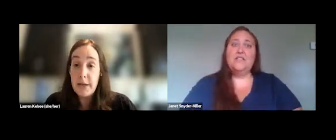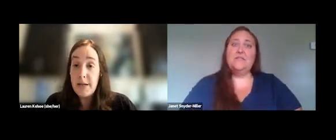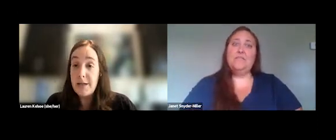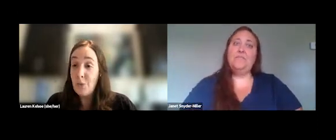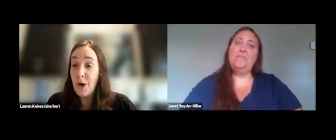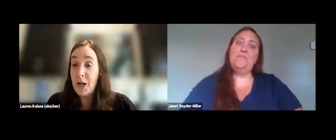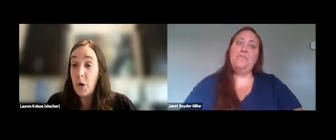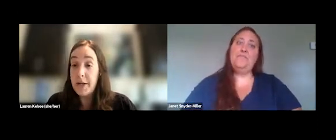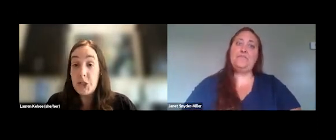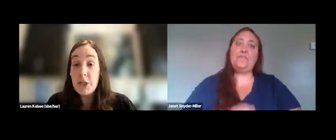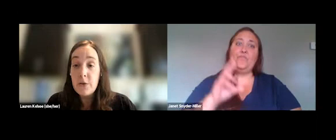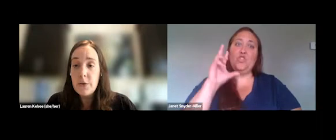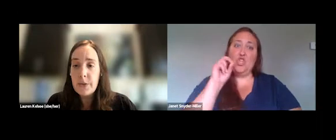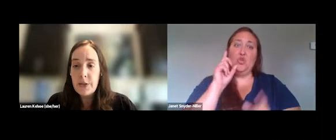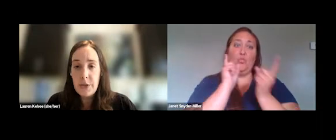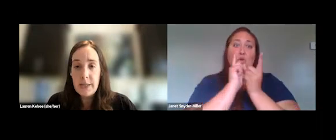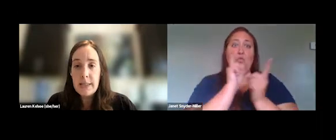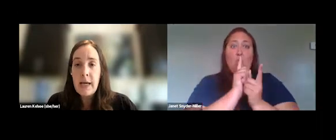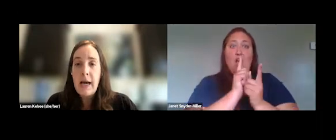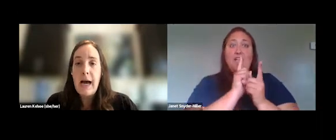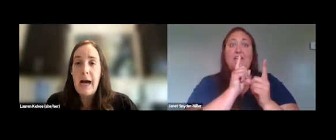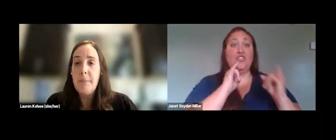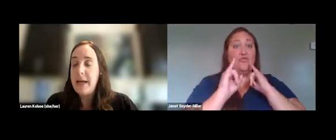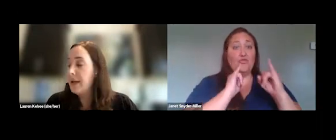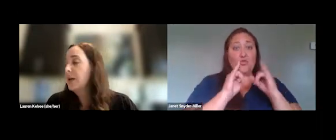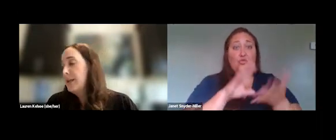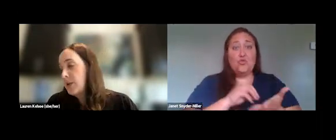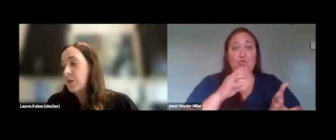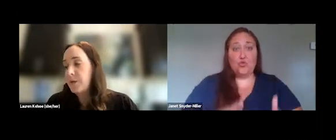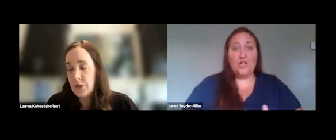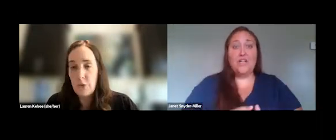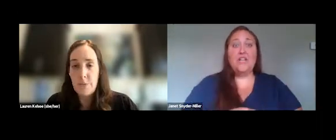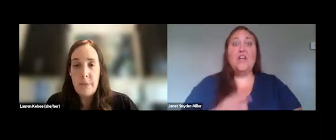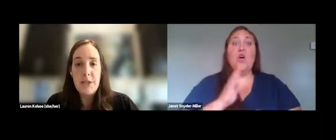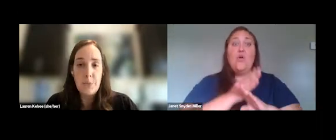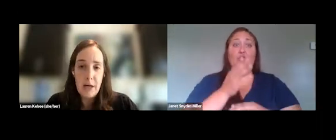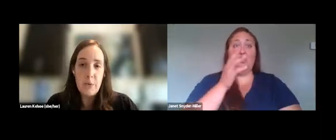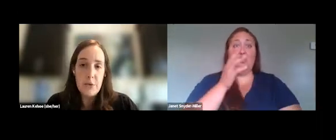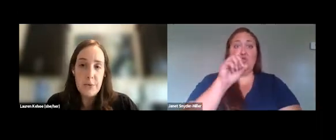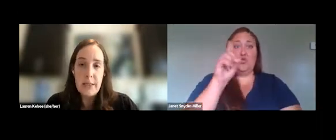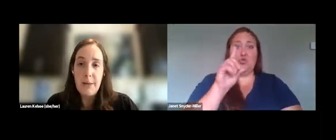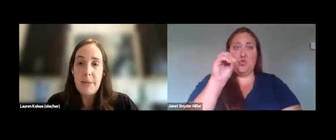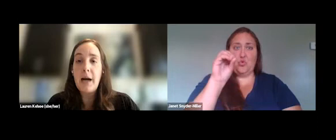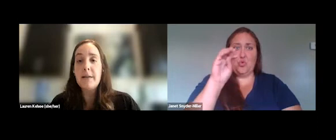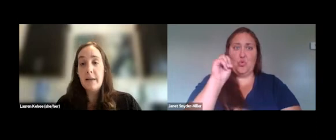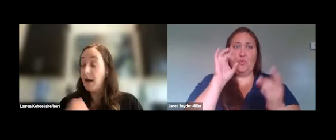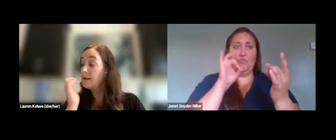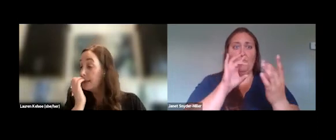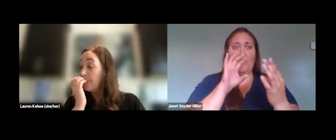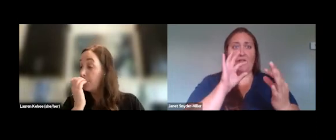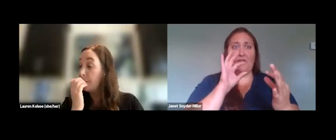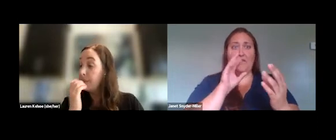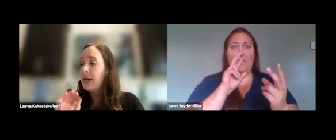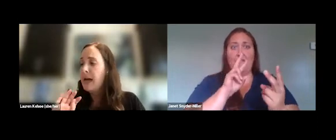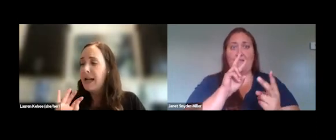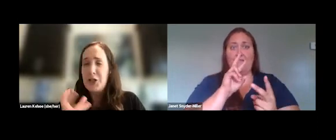conducted 30 one-on-one interviews with students, and they were conducted over Zoom as well. We used